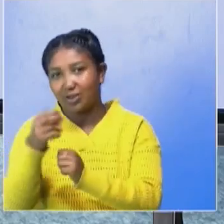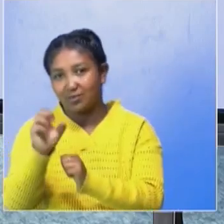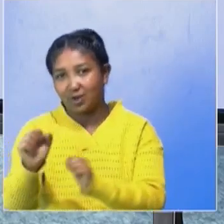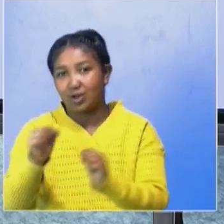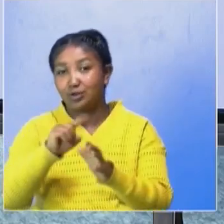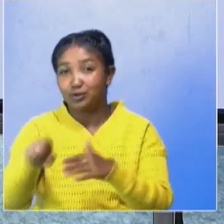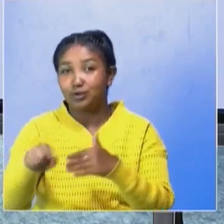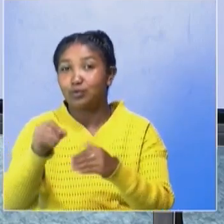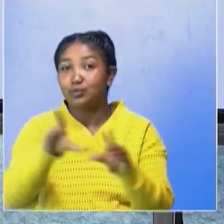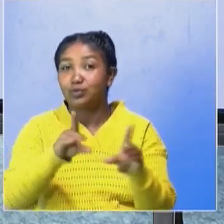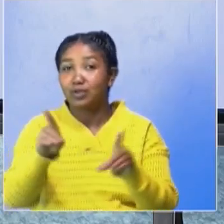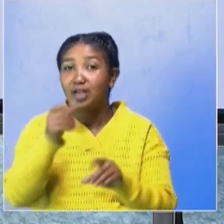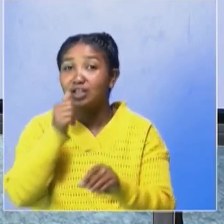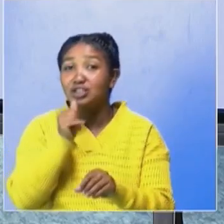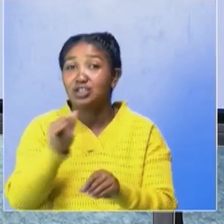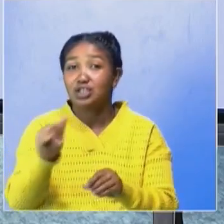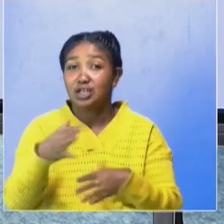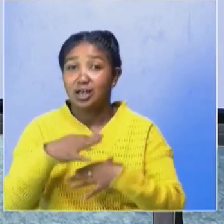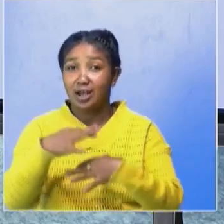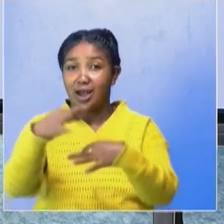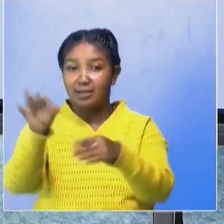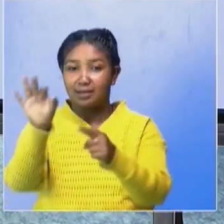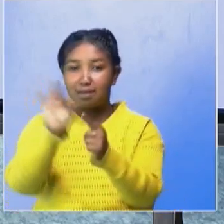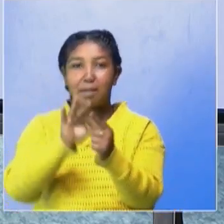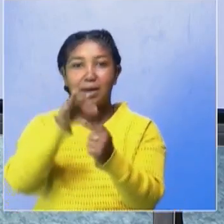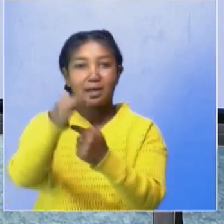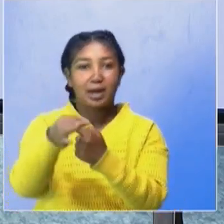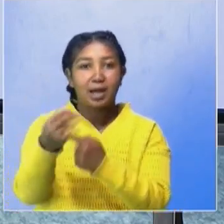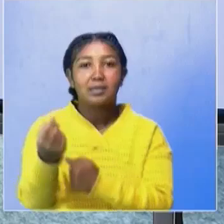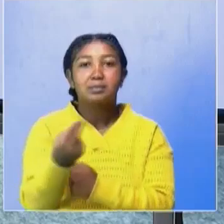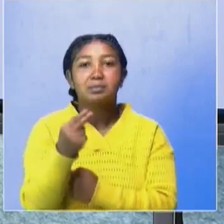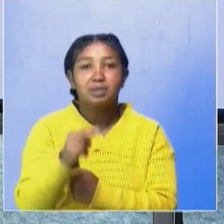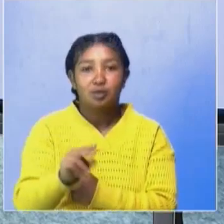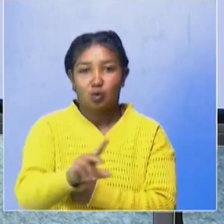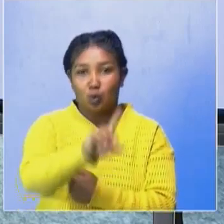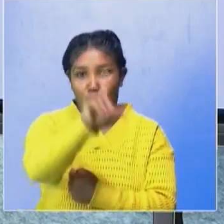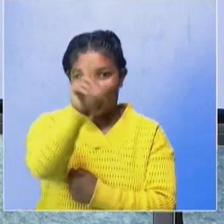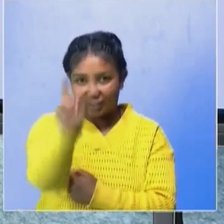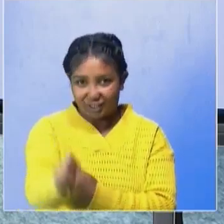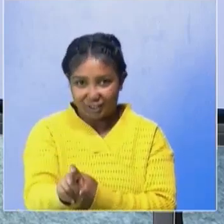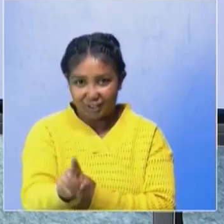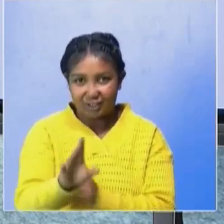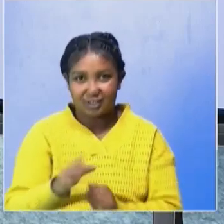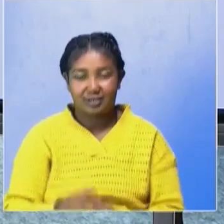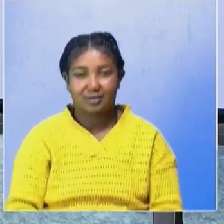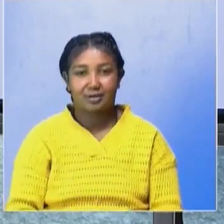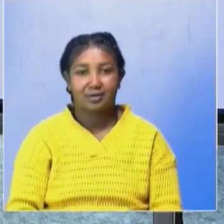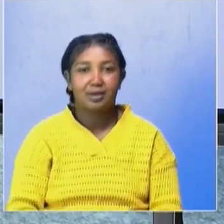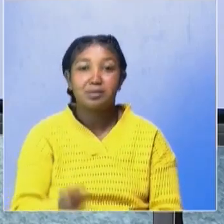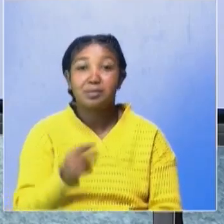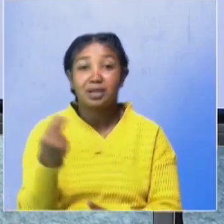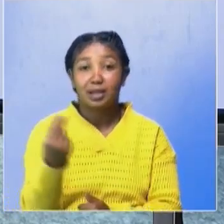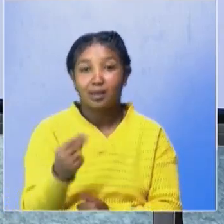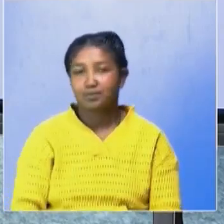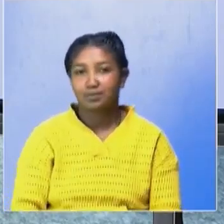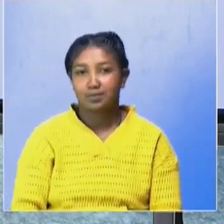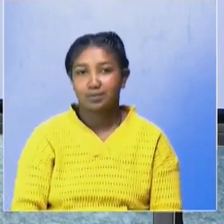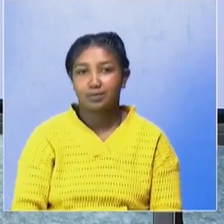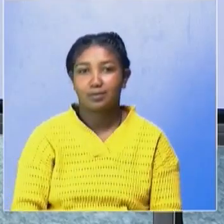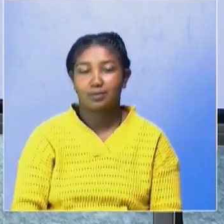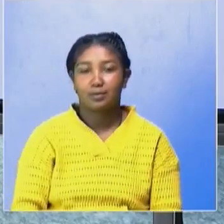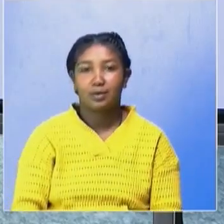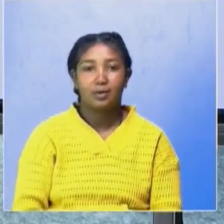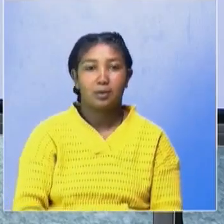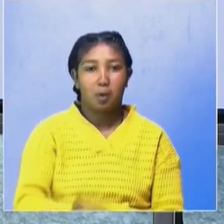So, does she like banana? What can I use? Question mark. What can I use? Question mark.